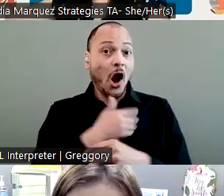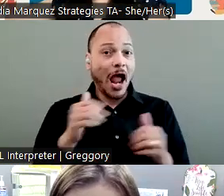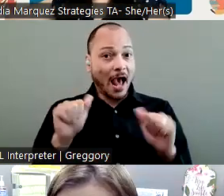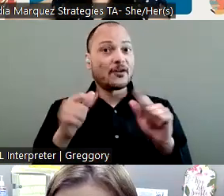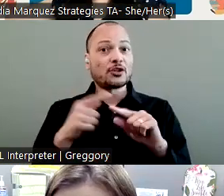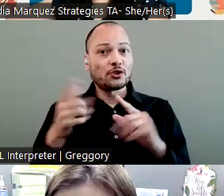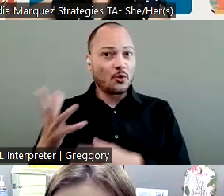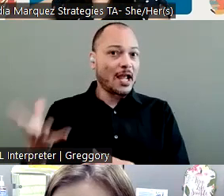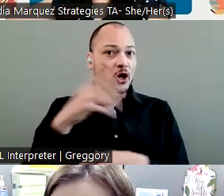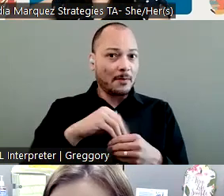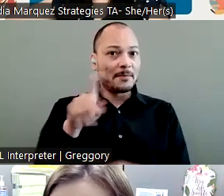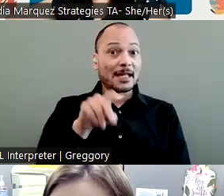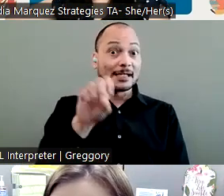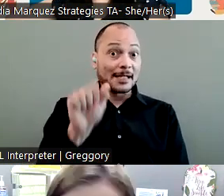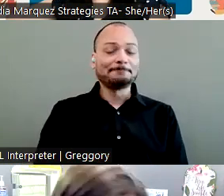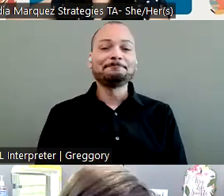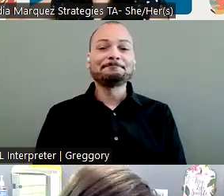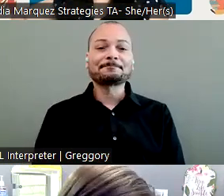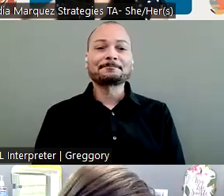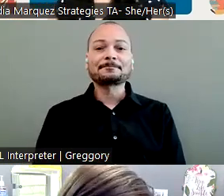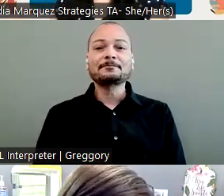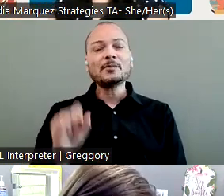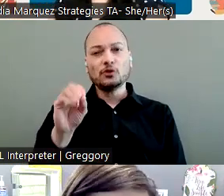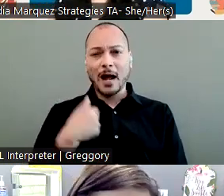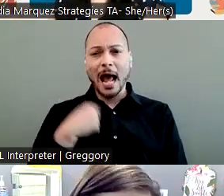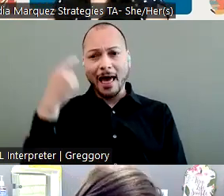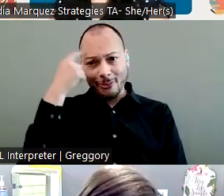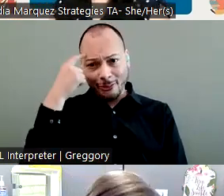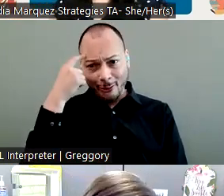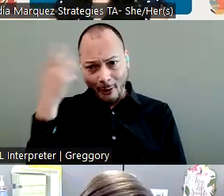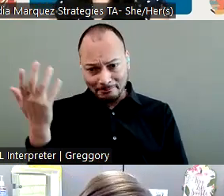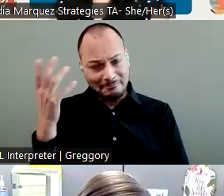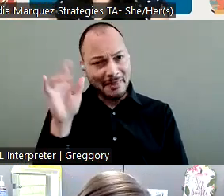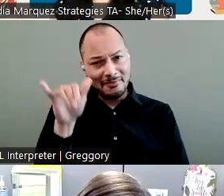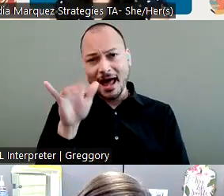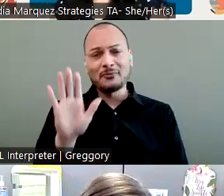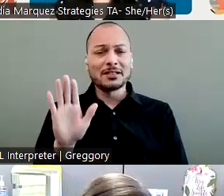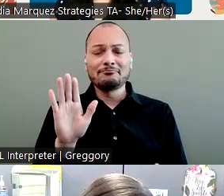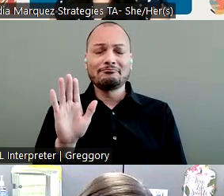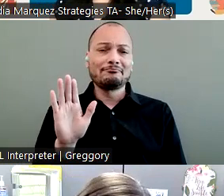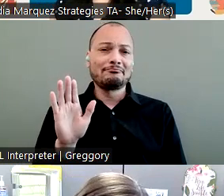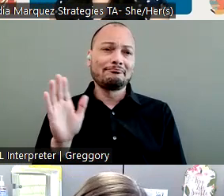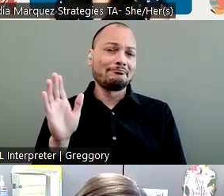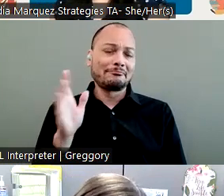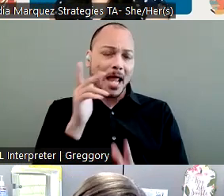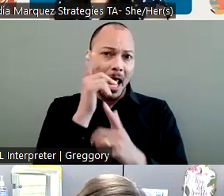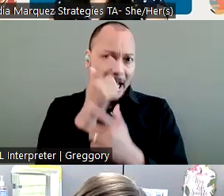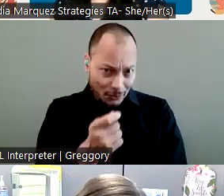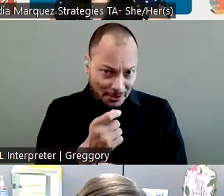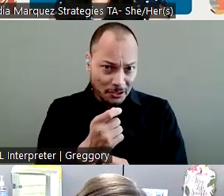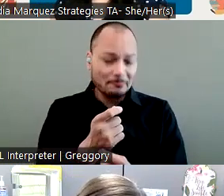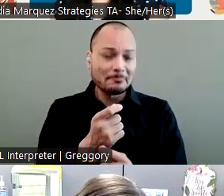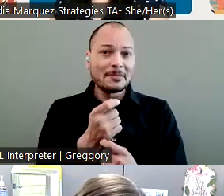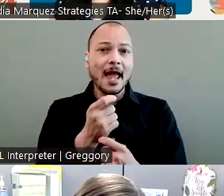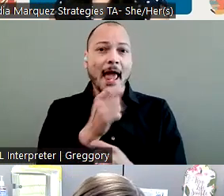incorporate FFPSA. So I thought that that was absolutely interesting.